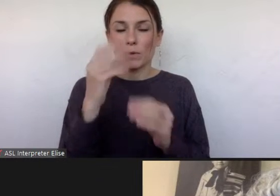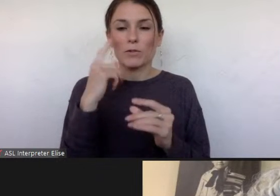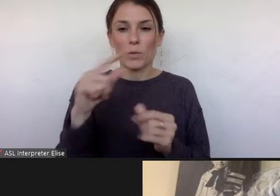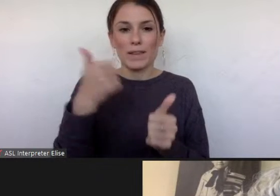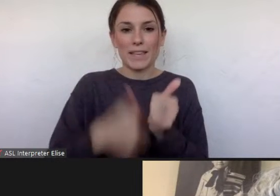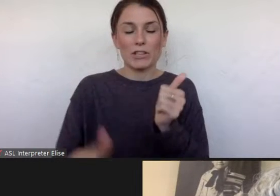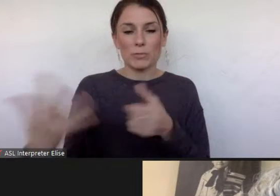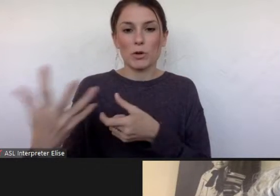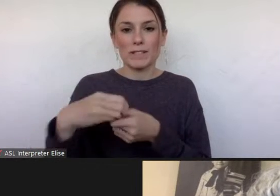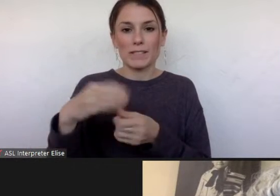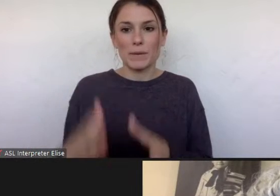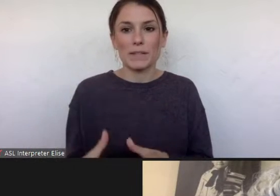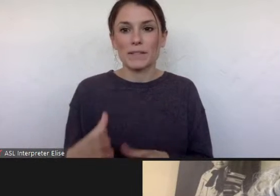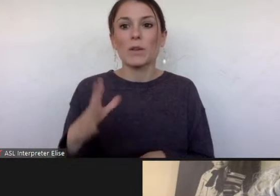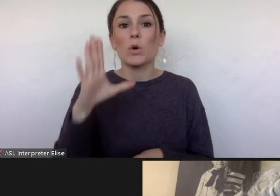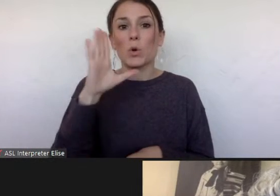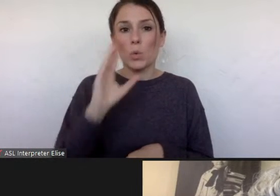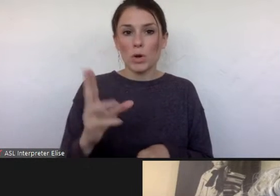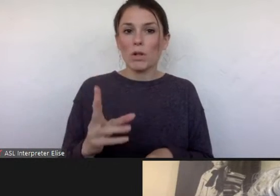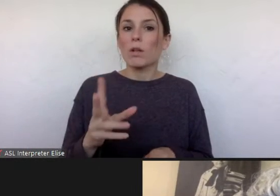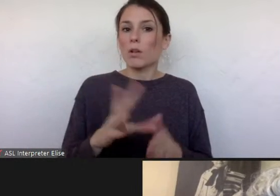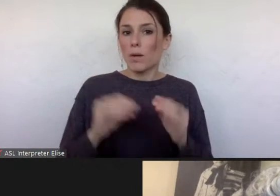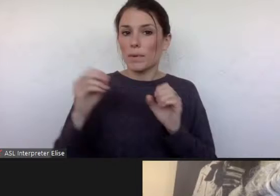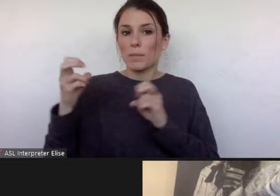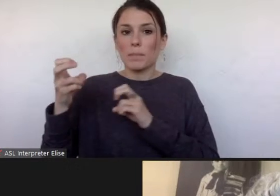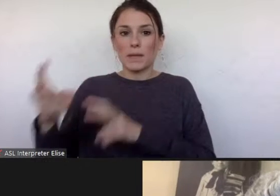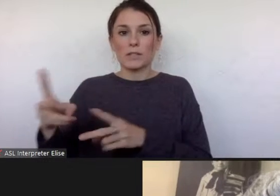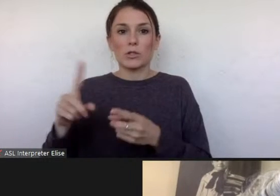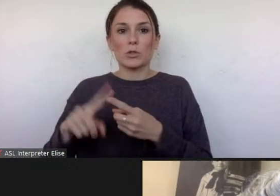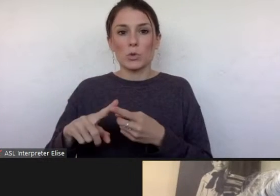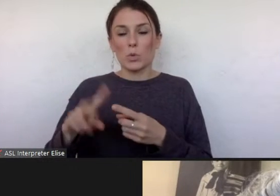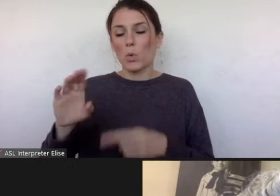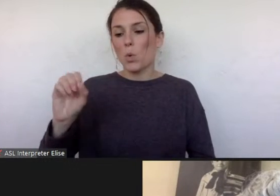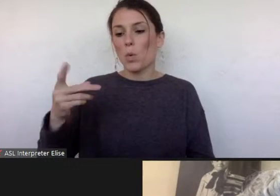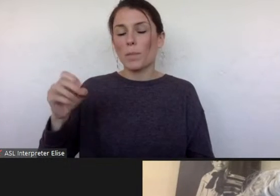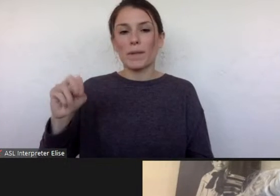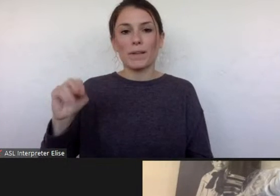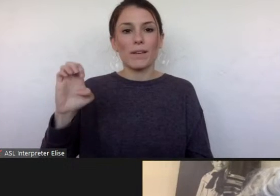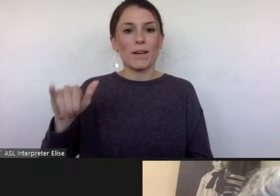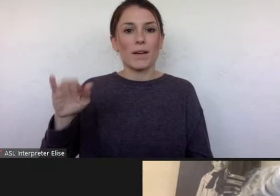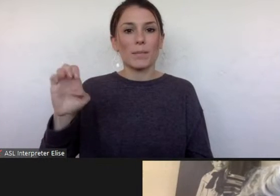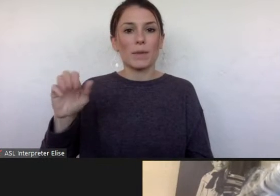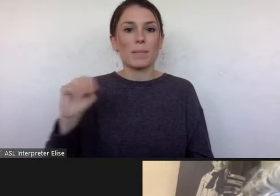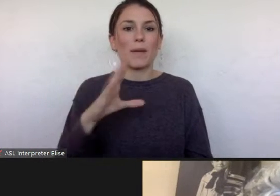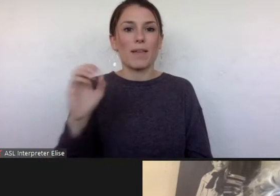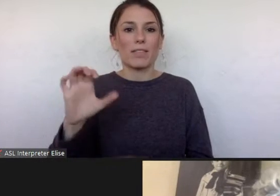room on Open Eyebeam and Discord. So Adela, over to you.